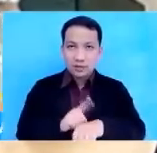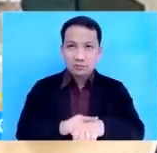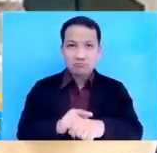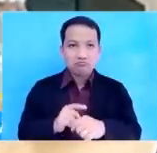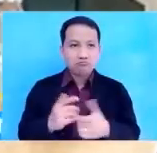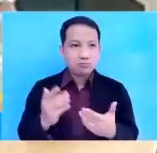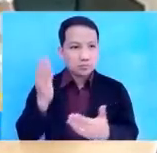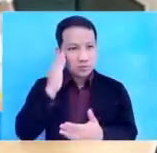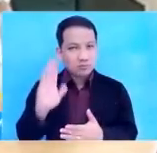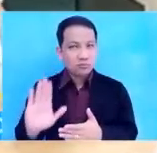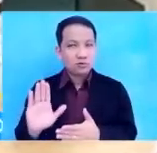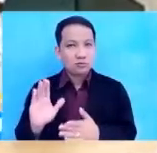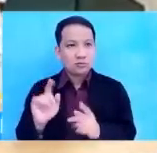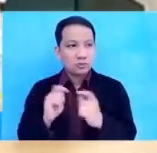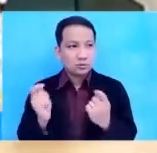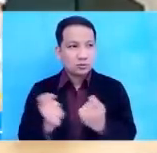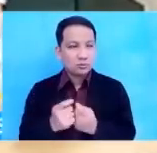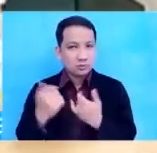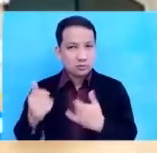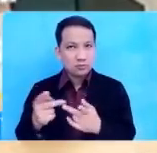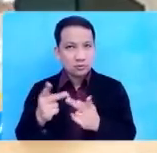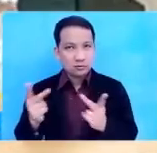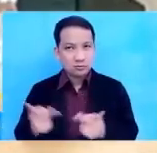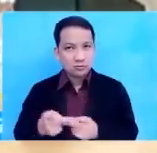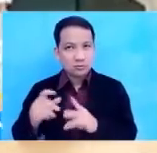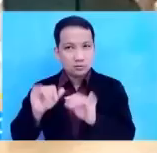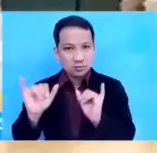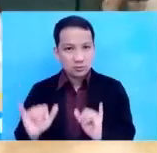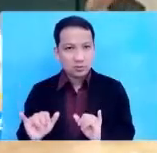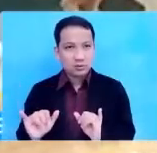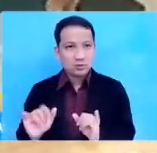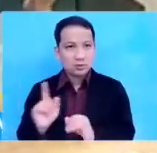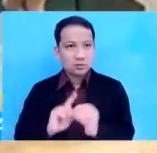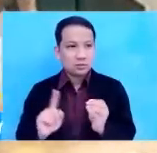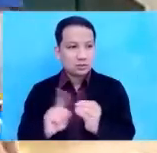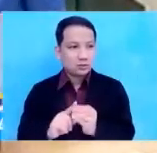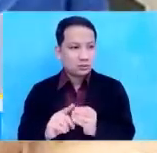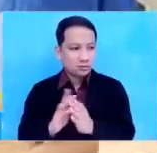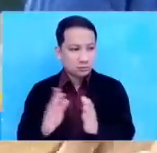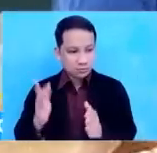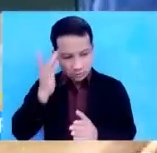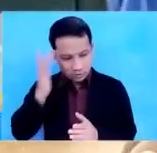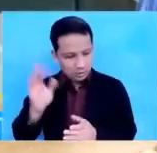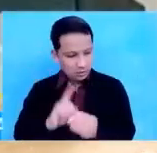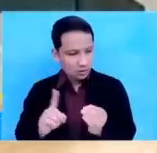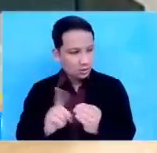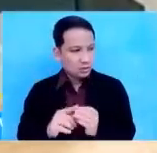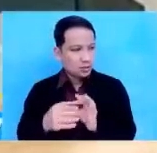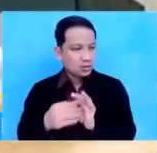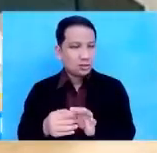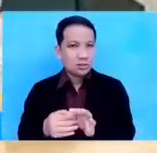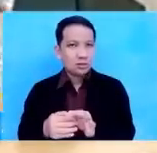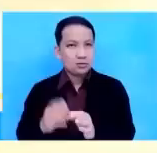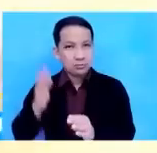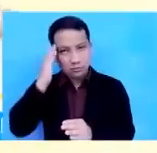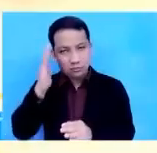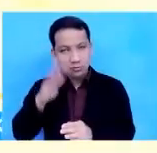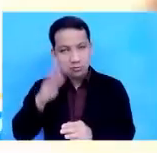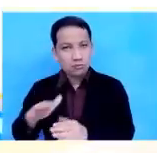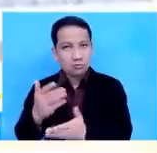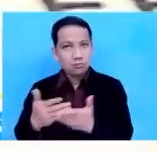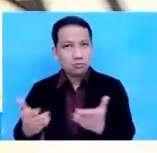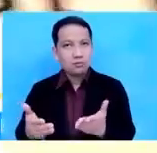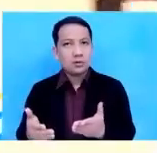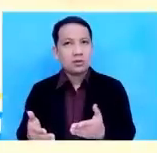know her teammates and know the place, know the system, and I think he's very intelligent in knowing all those things.